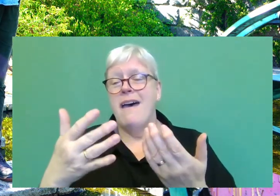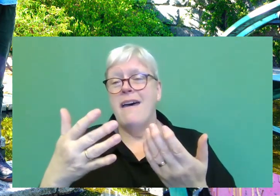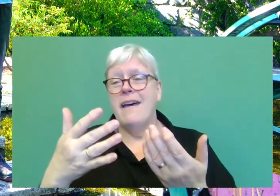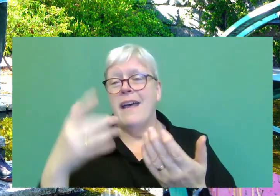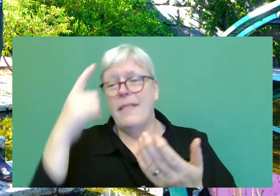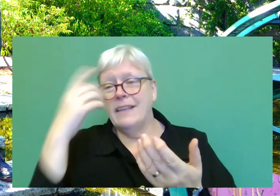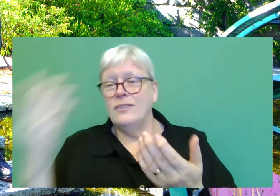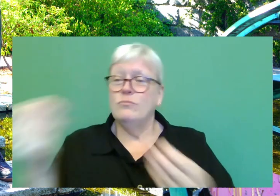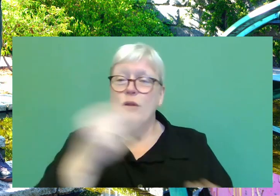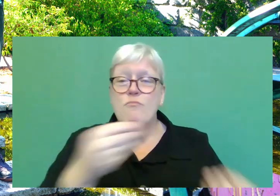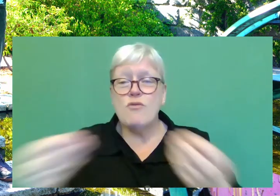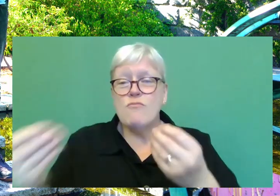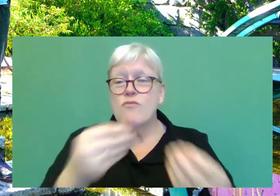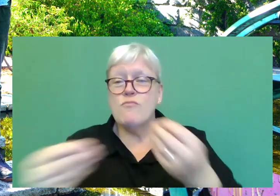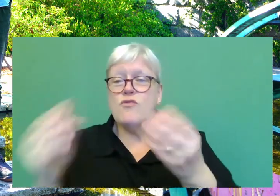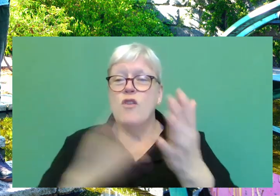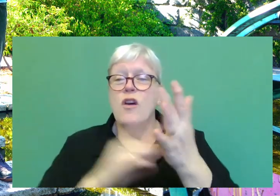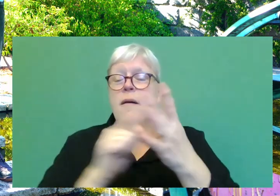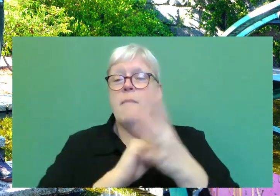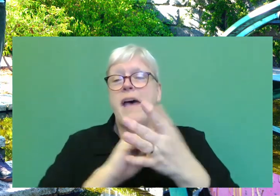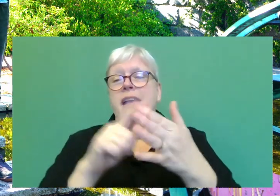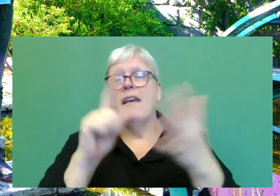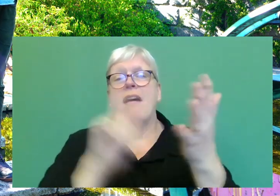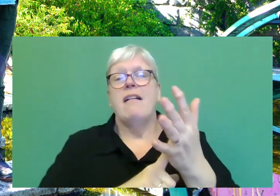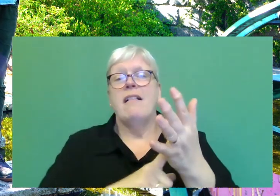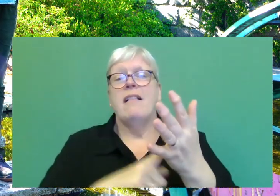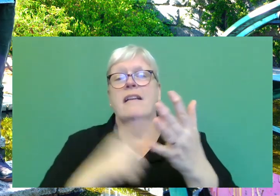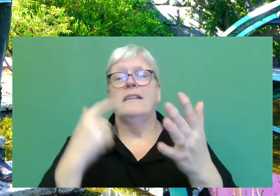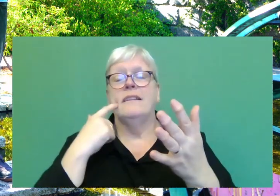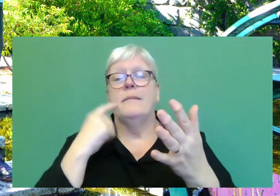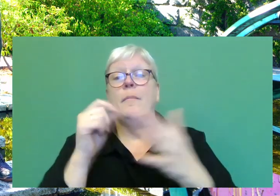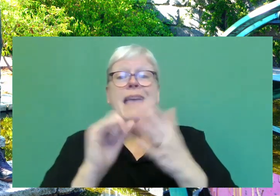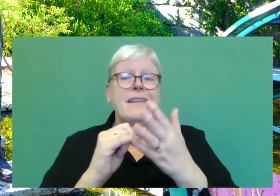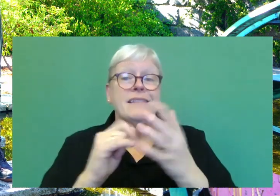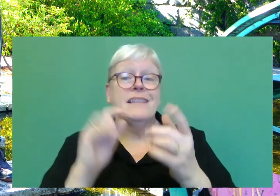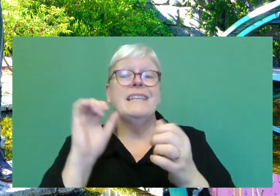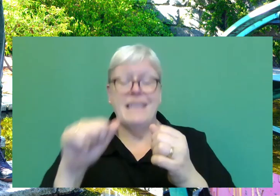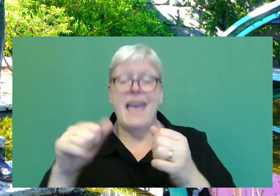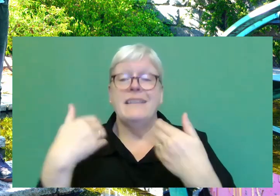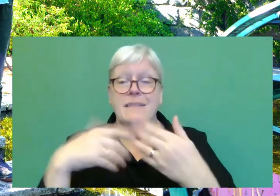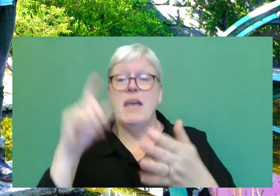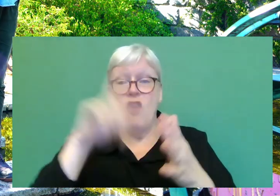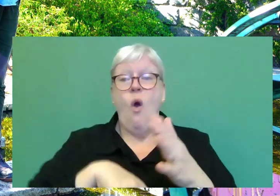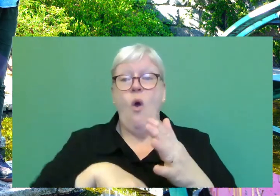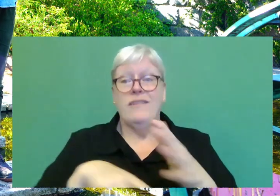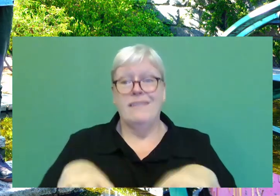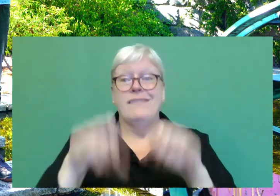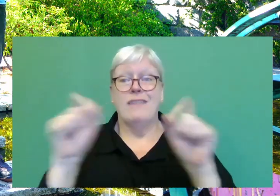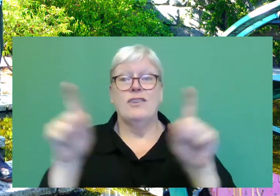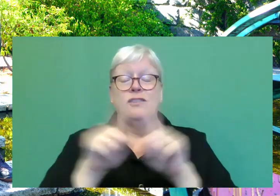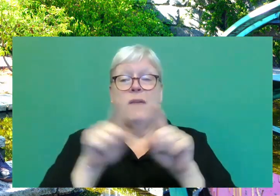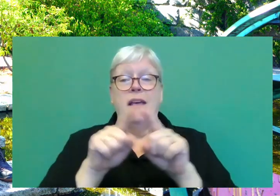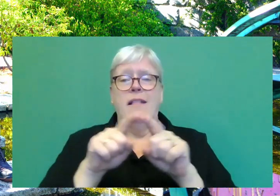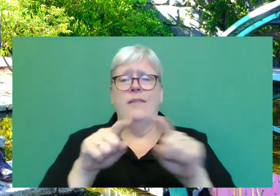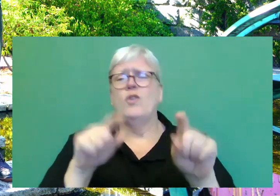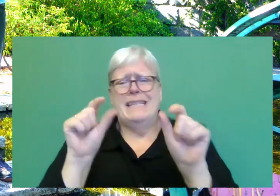It wasn't far off either. P.S. Yes, we ordered starters and all, but these were modest and too alluring